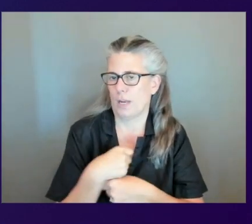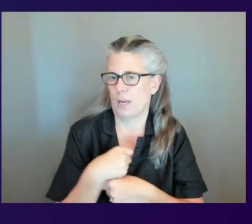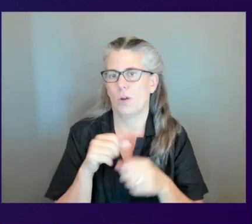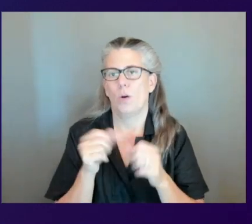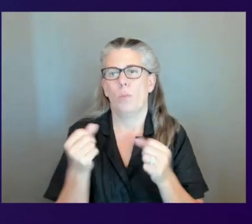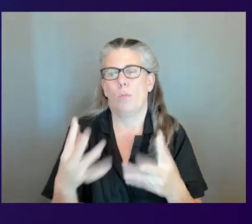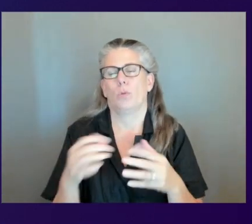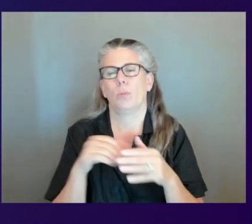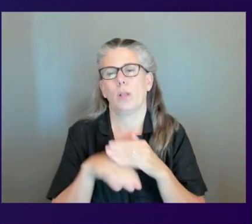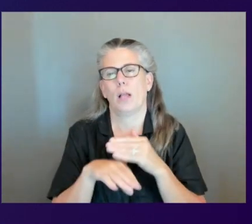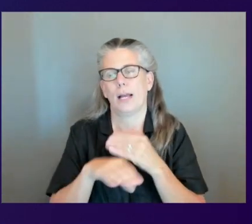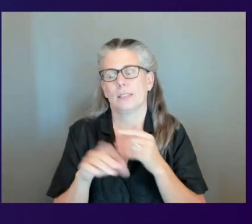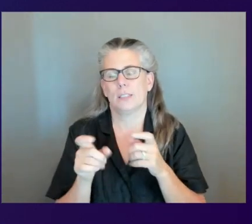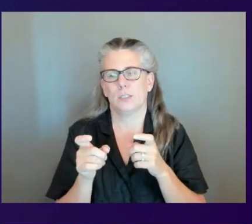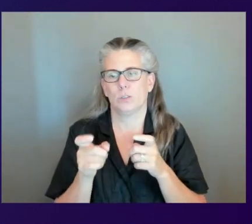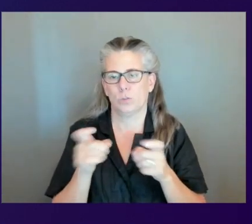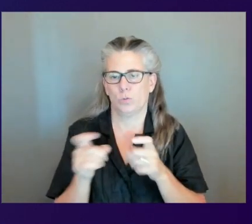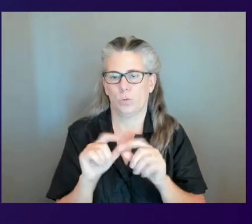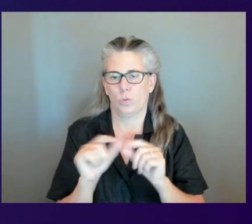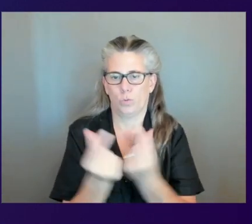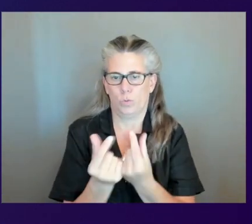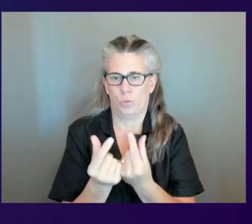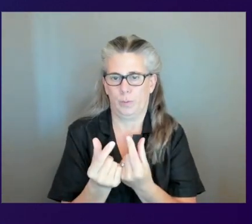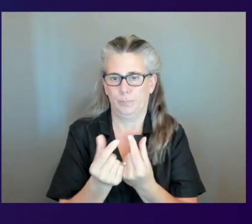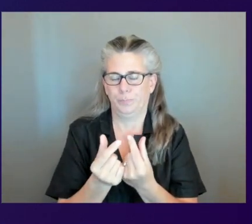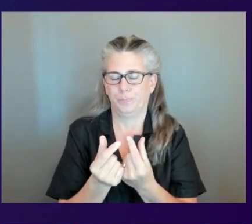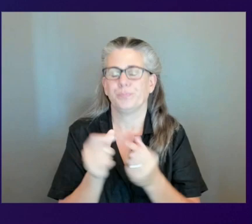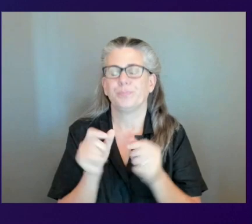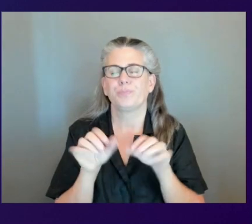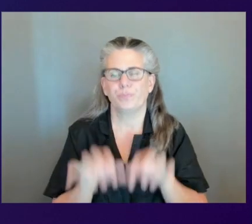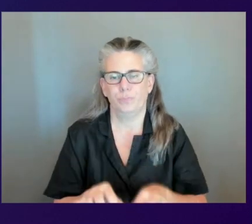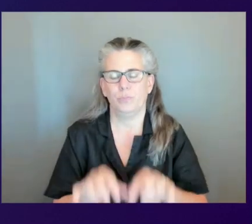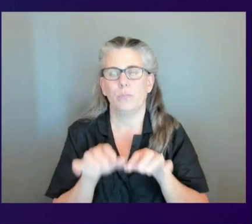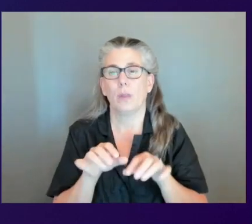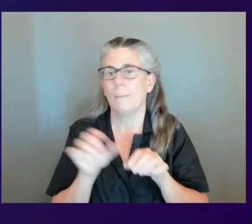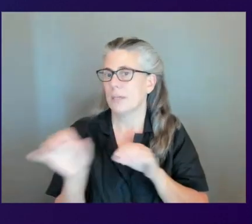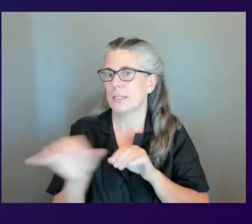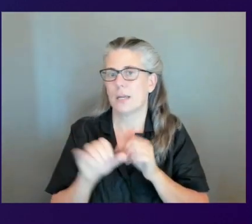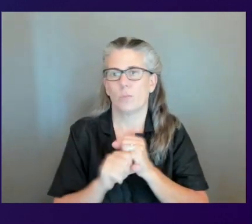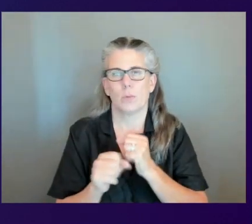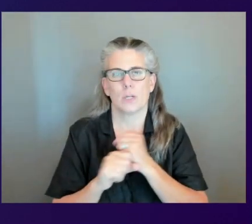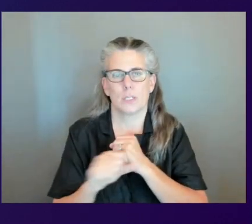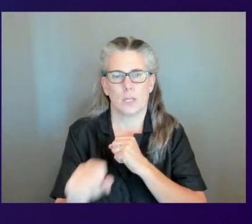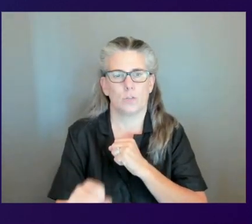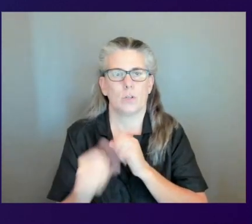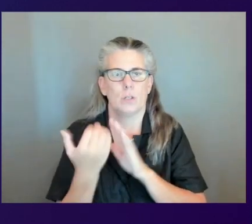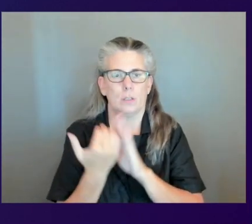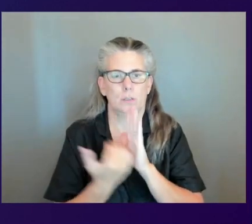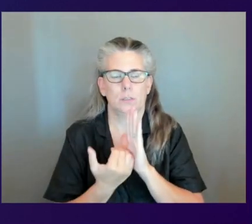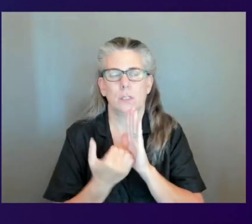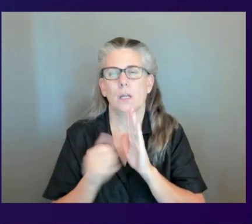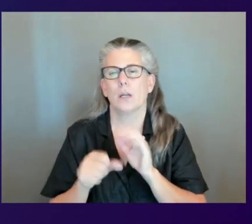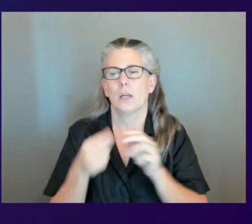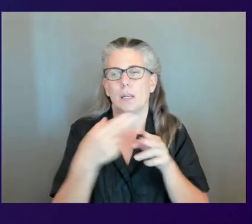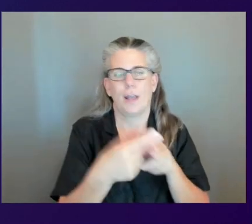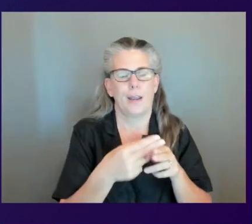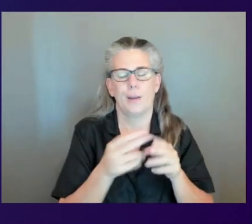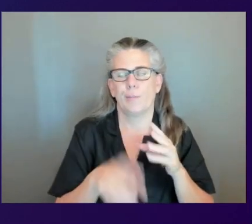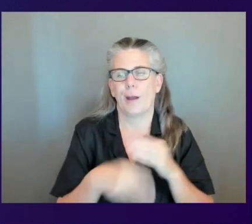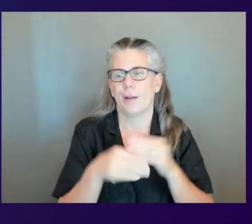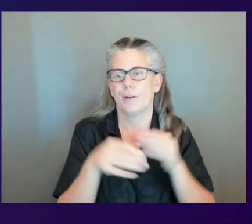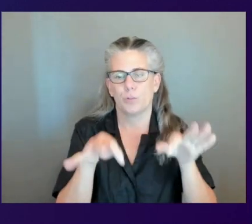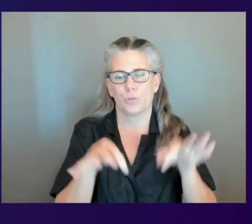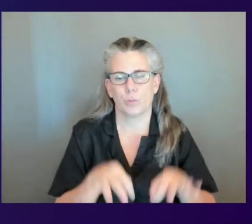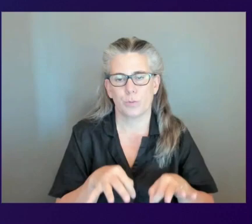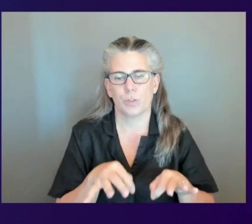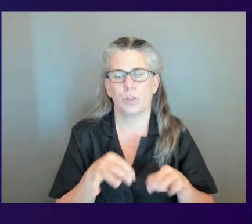portals. So to do so is pretty simple, just like we showed with the extension list. You add a name, you can add a description, and then you essentially add